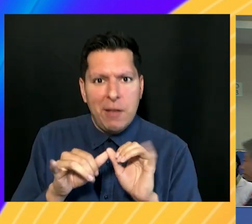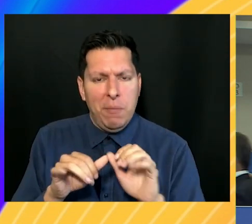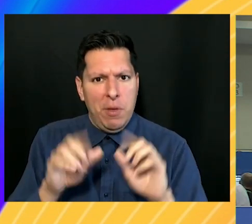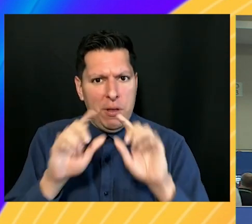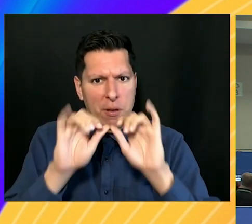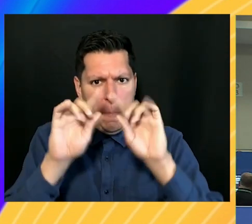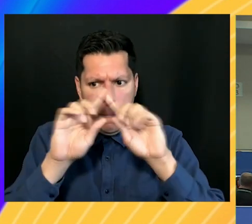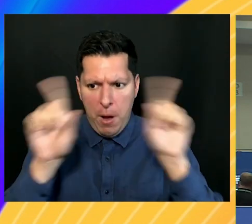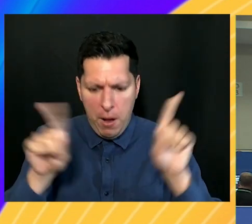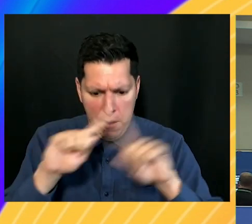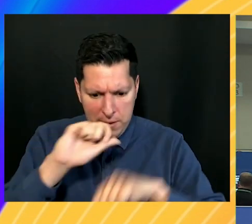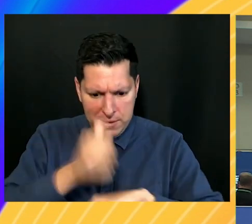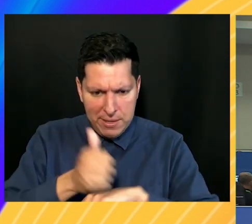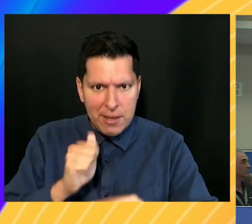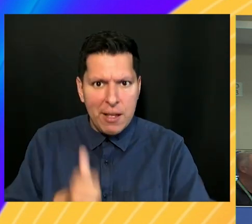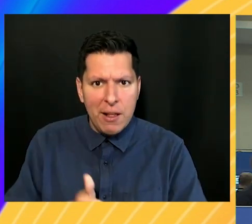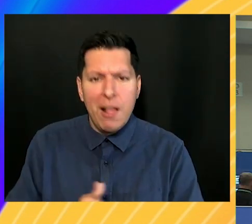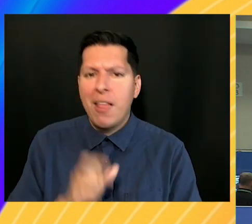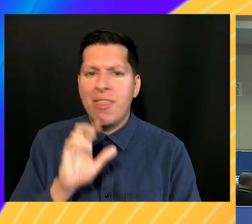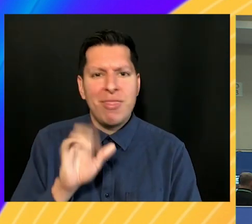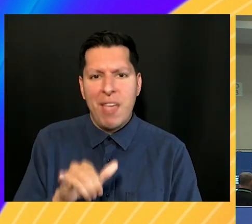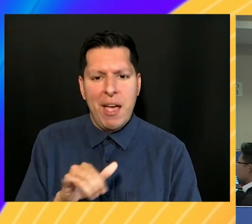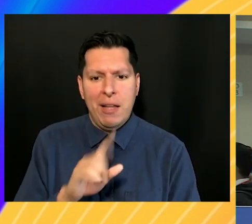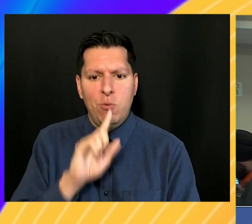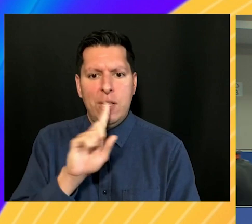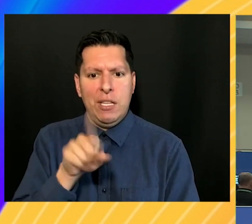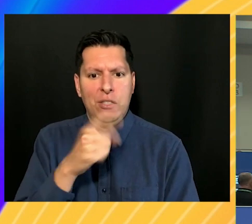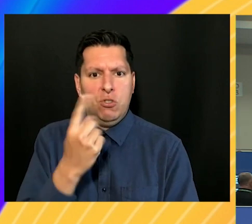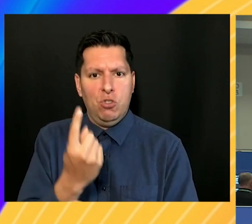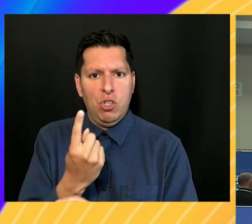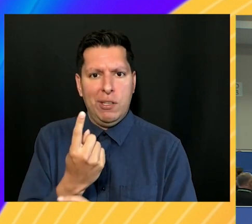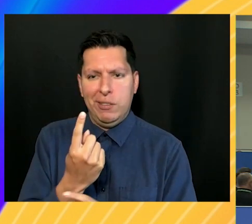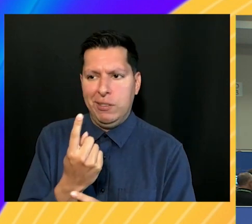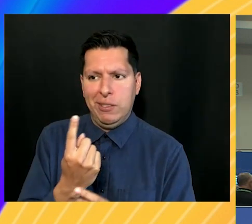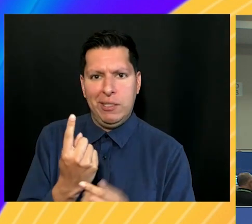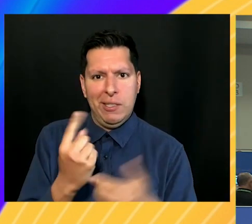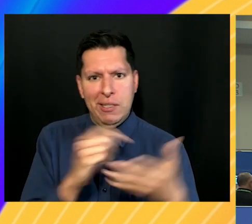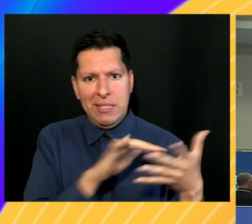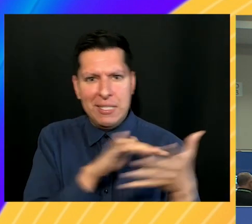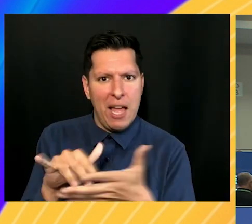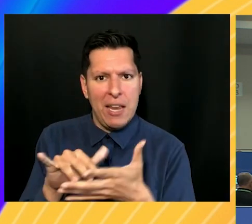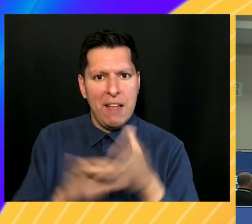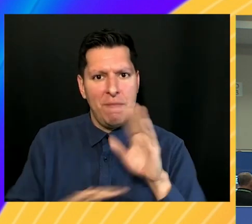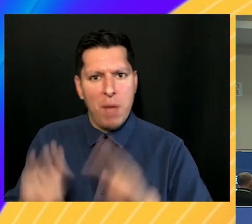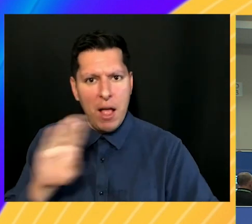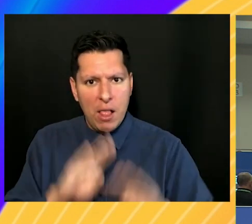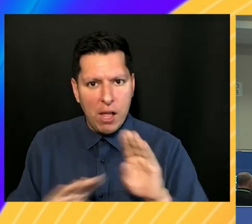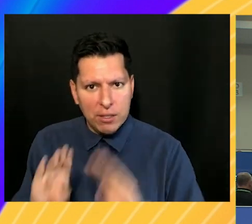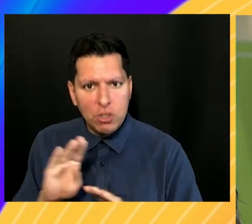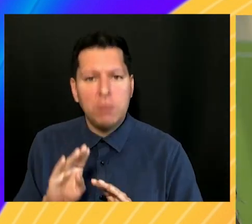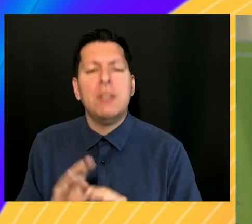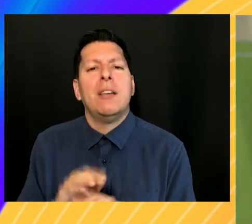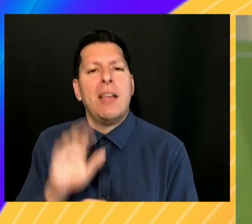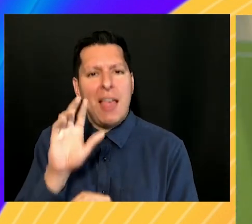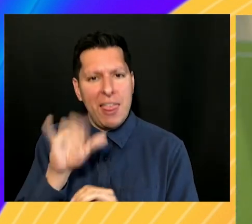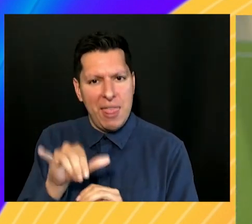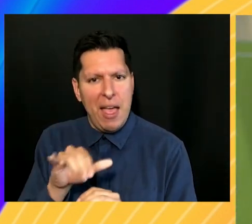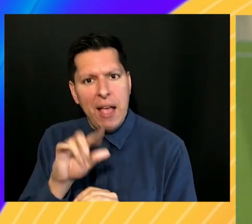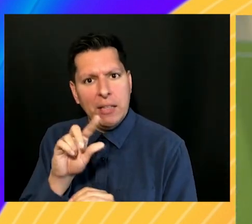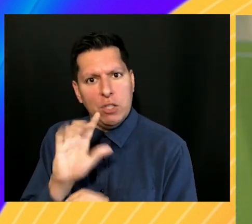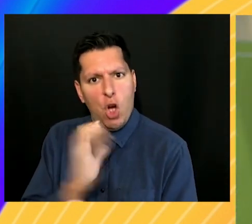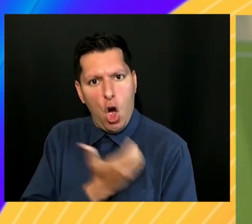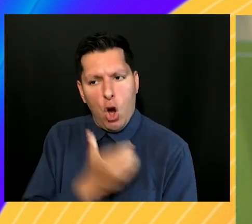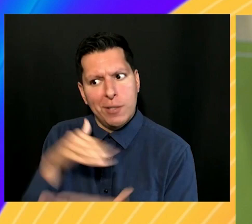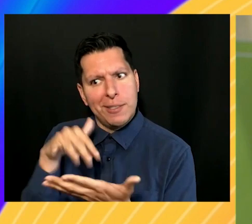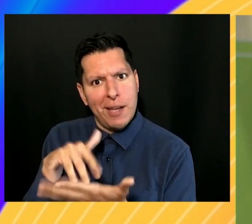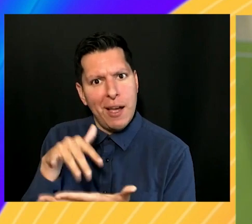the kind of the informatic aspect of the study of biology, which genomics is a little sub-community of that, is